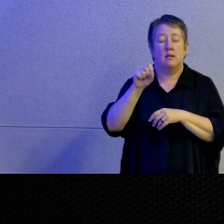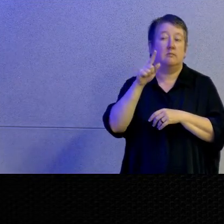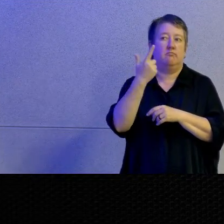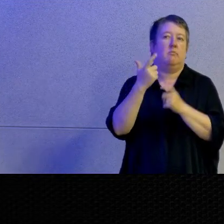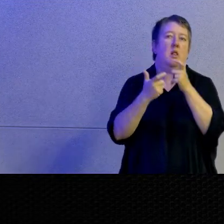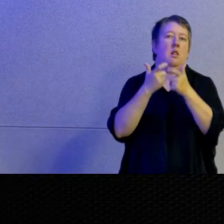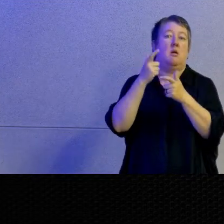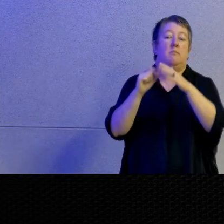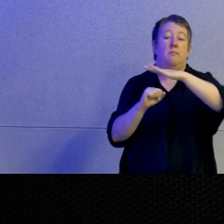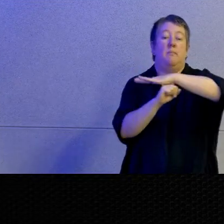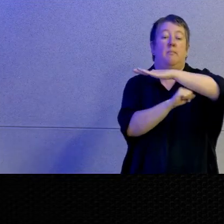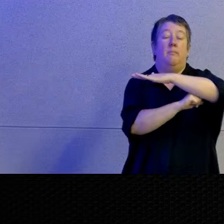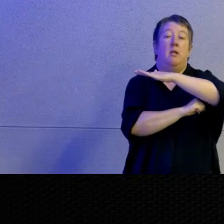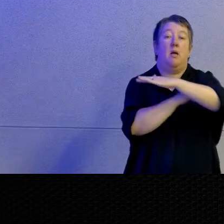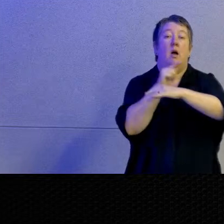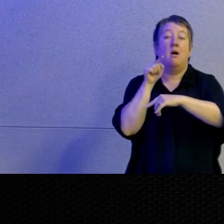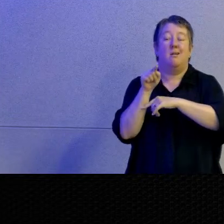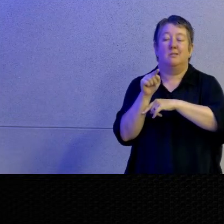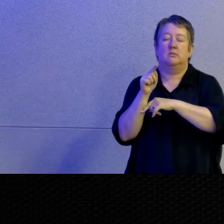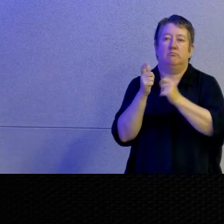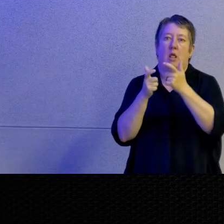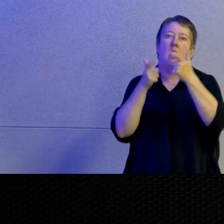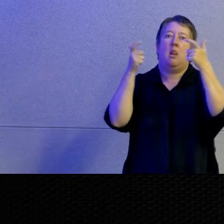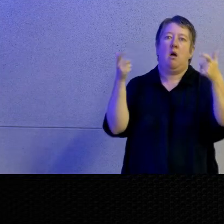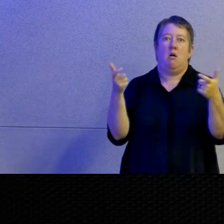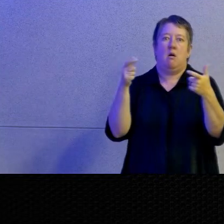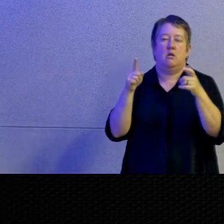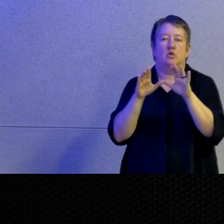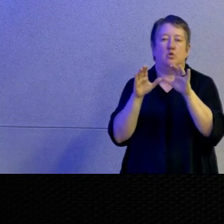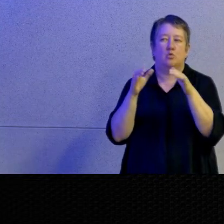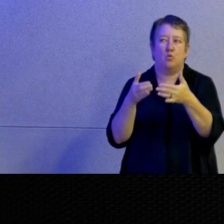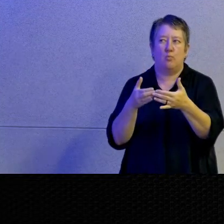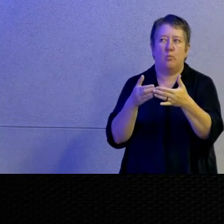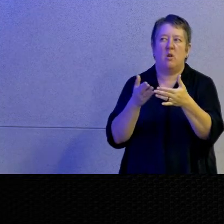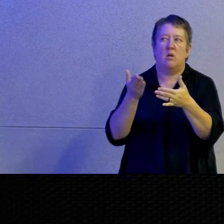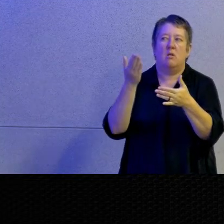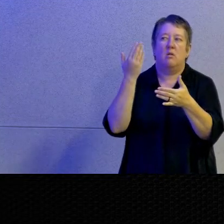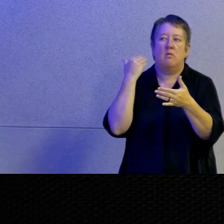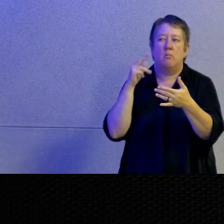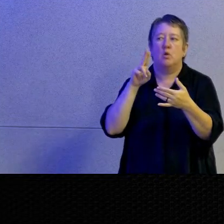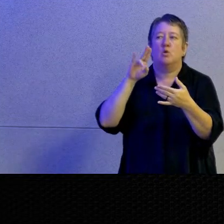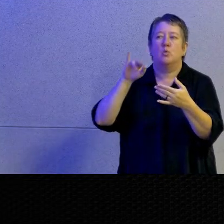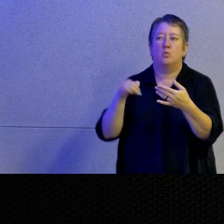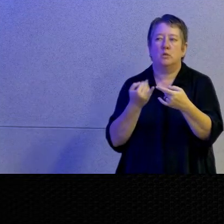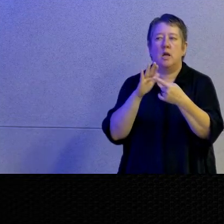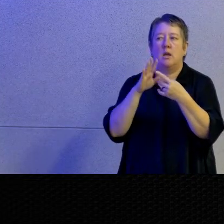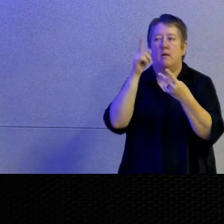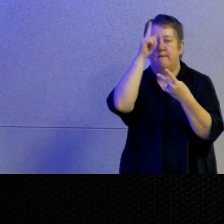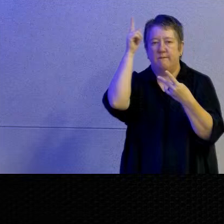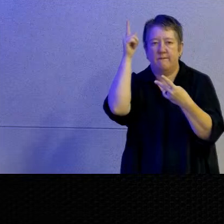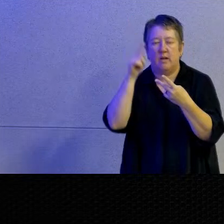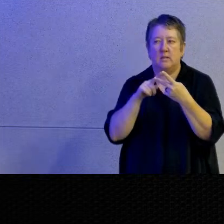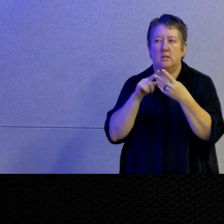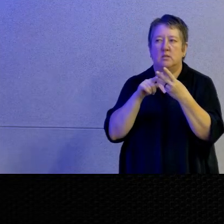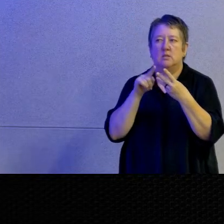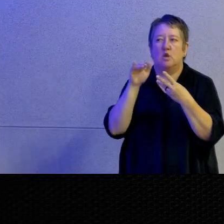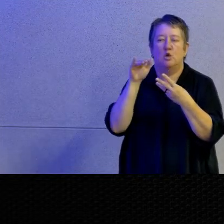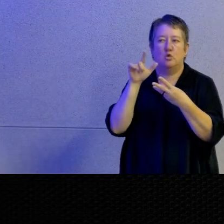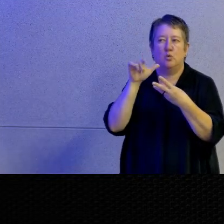the consortium, with formerly UJ, VETS, Zululand, also Itemba